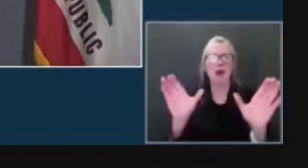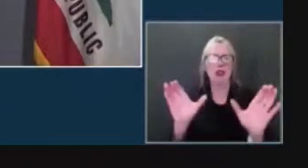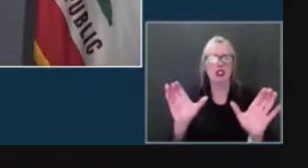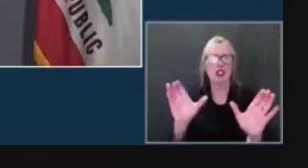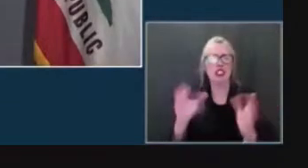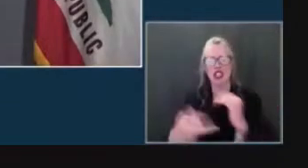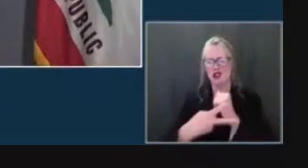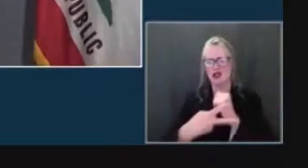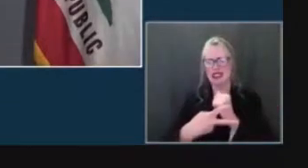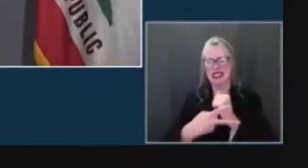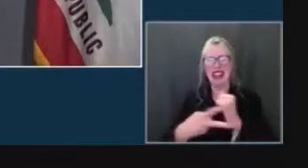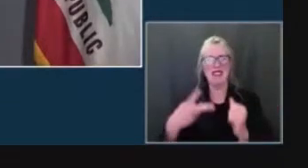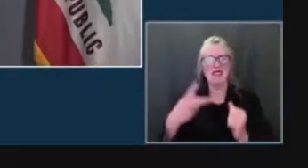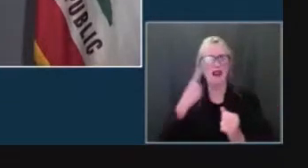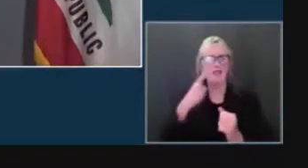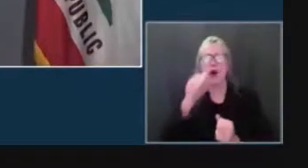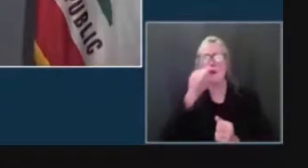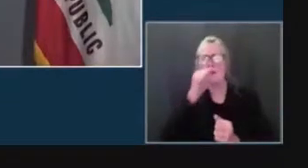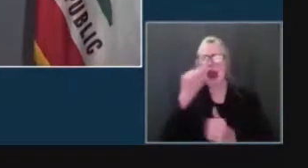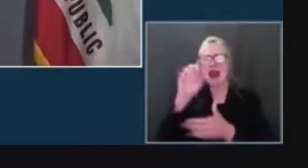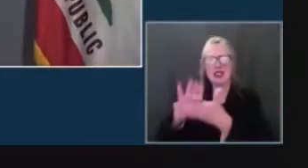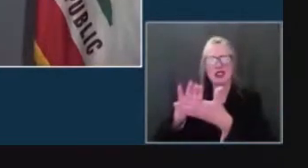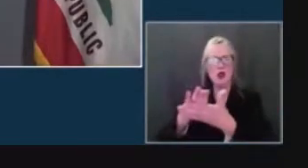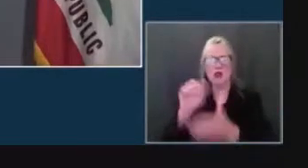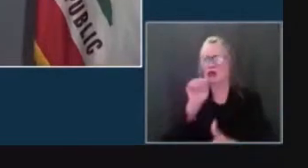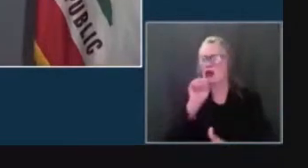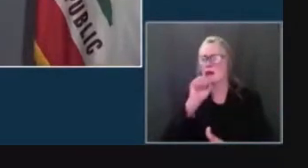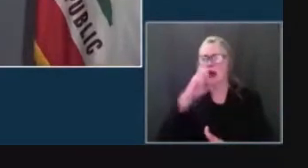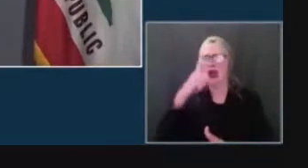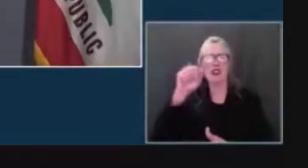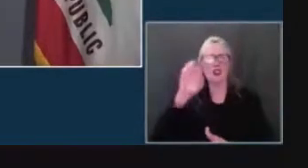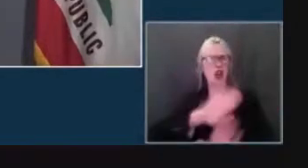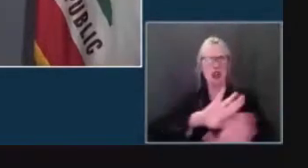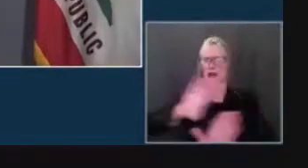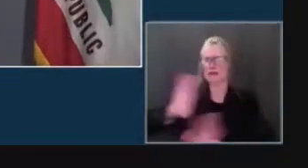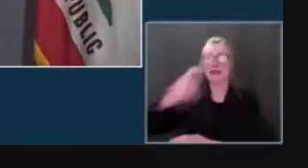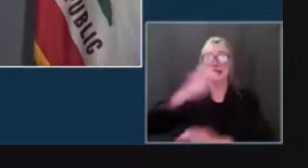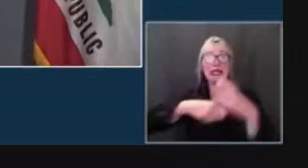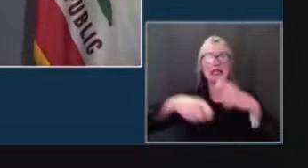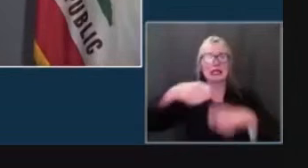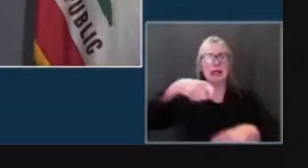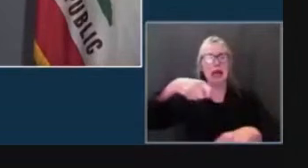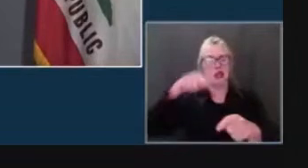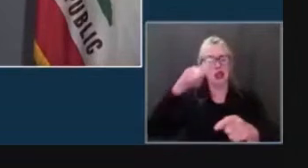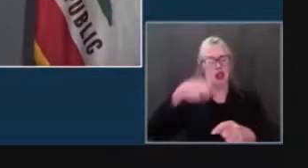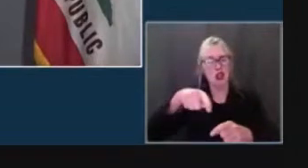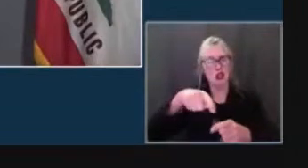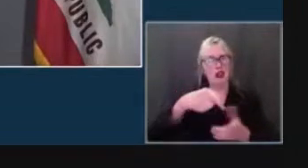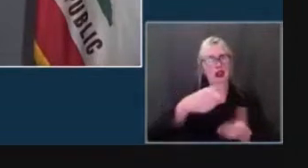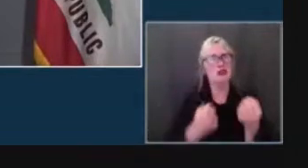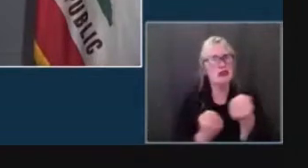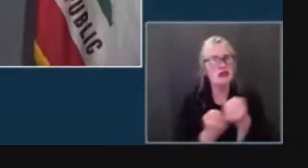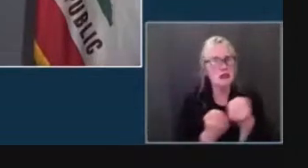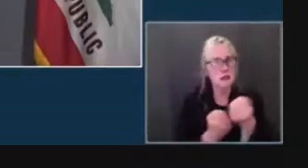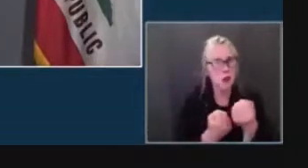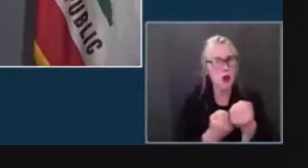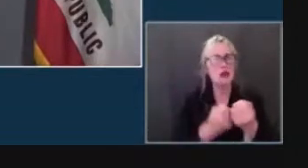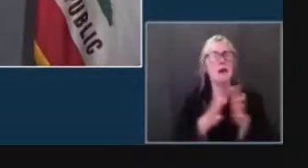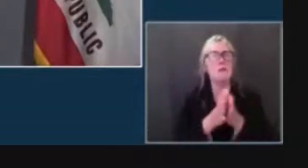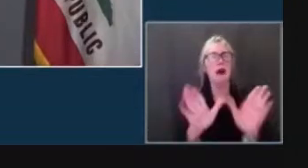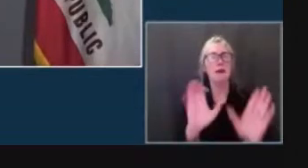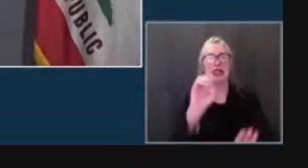accounts. We should be investing directly in public education and working to make every neighborhood school the best it can